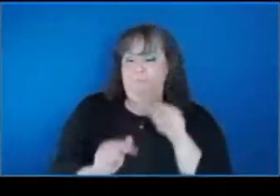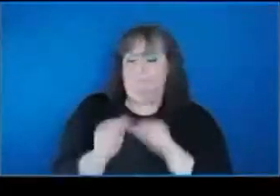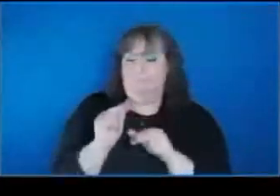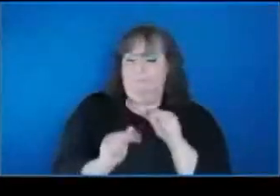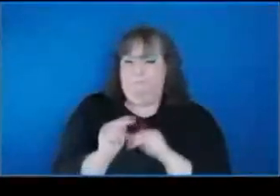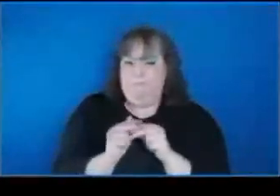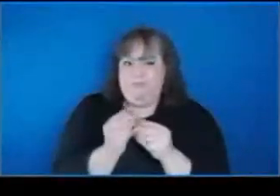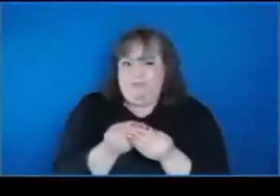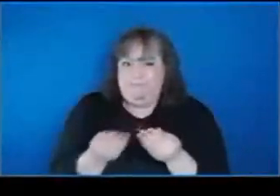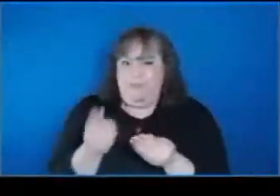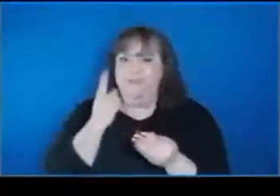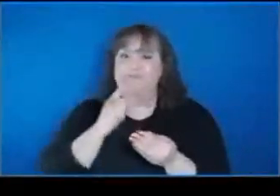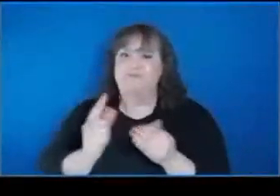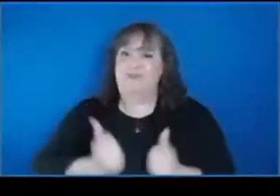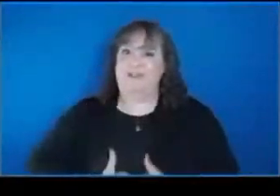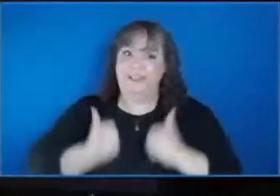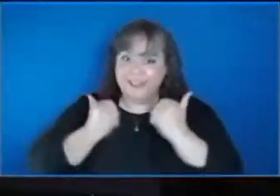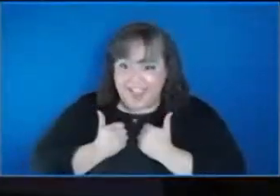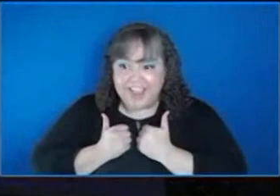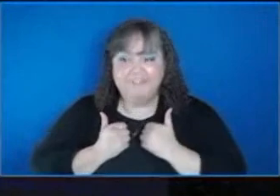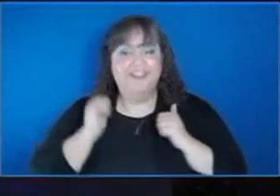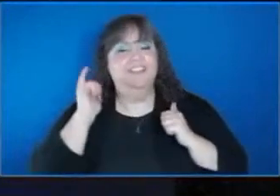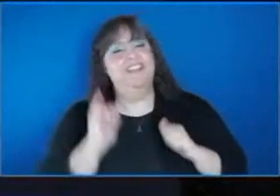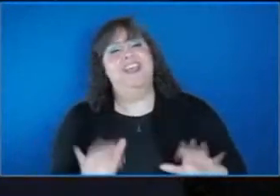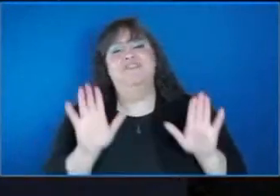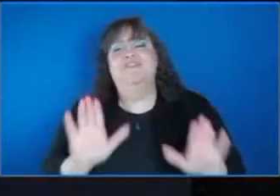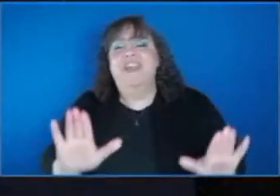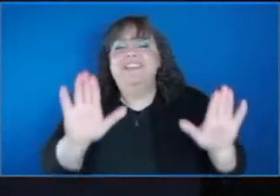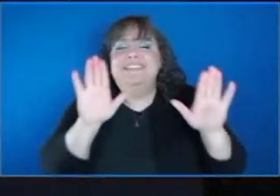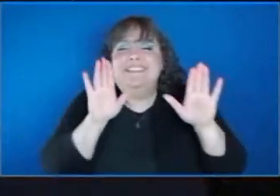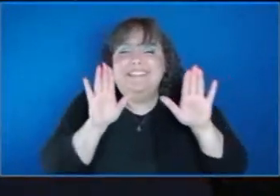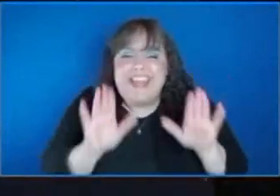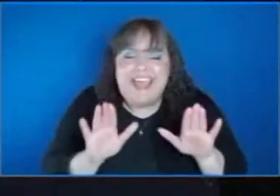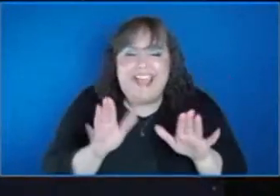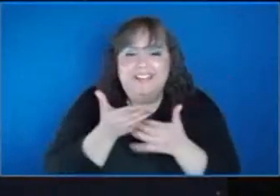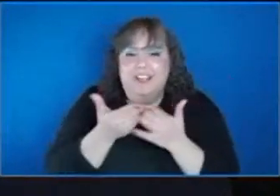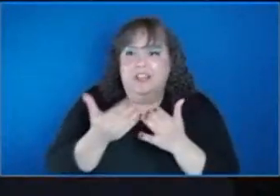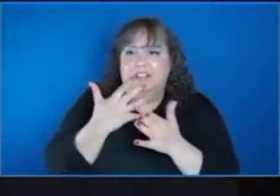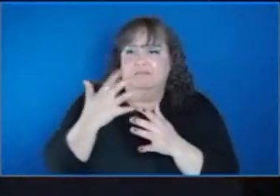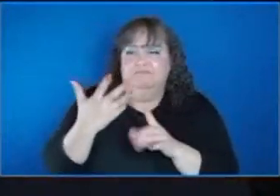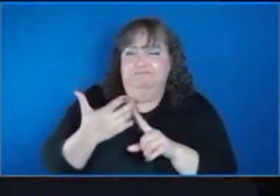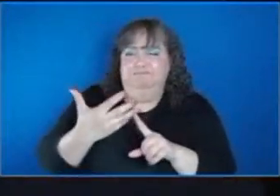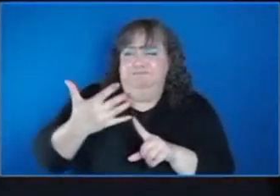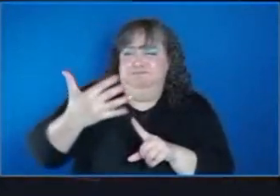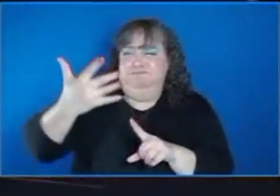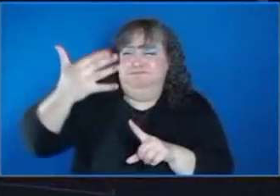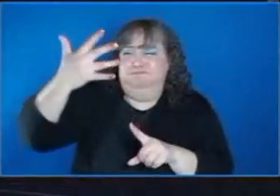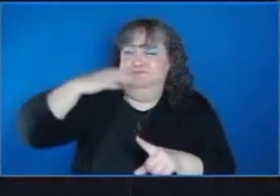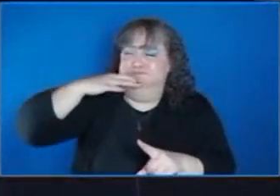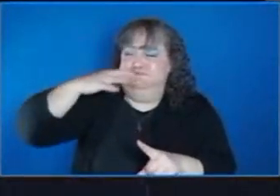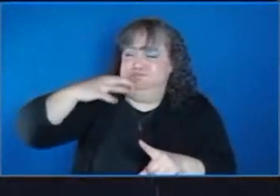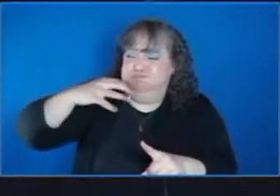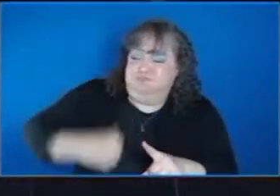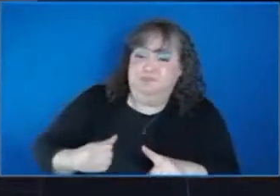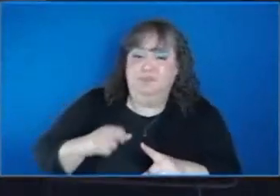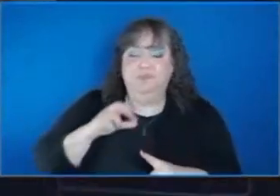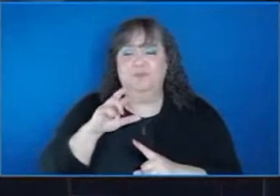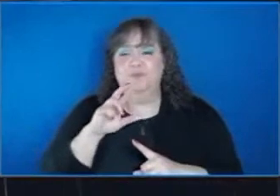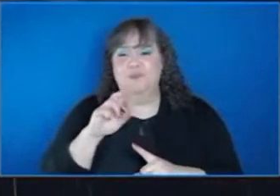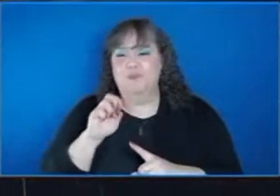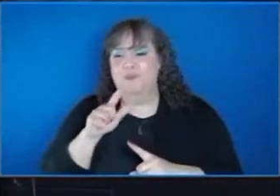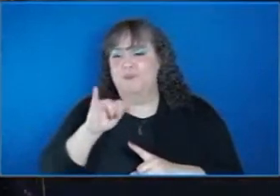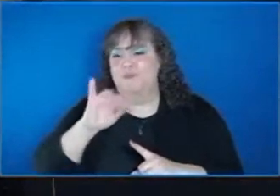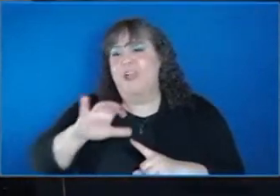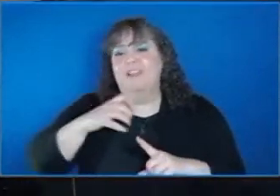are fantastic relics of the early solar system that each tell us different parts of the story of how our solar system formed and